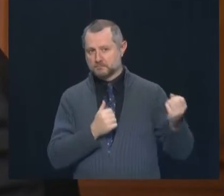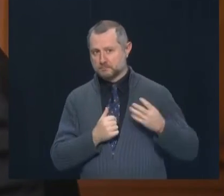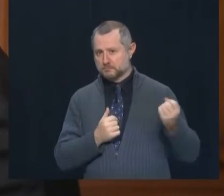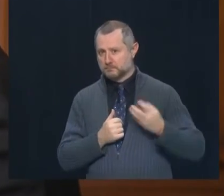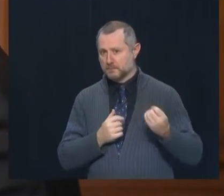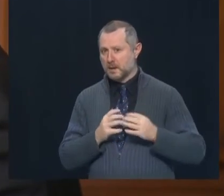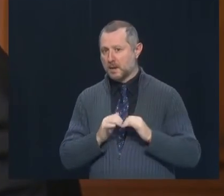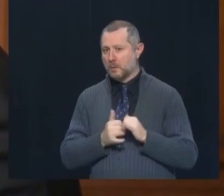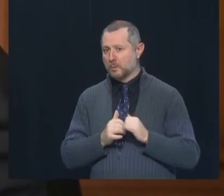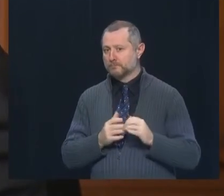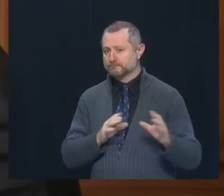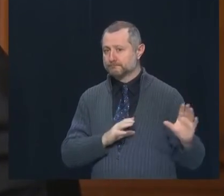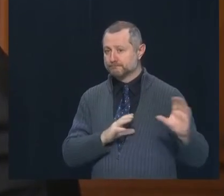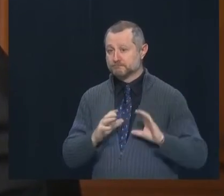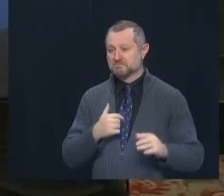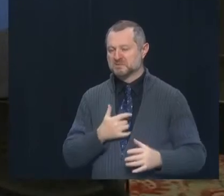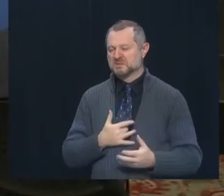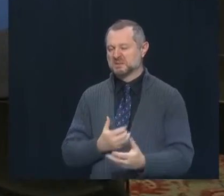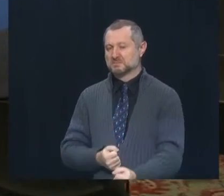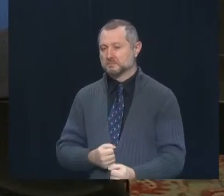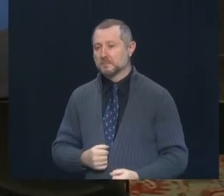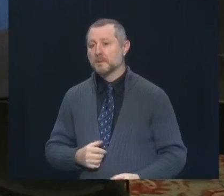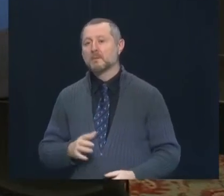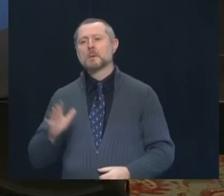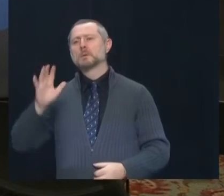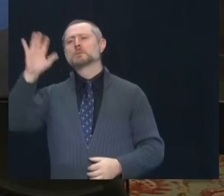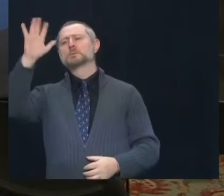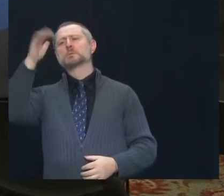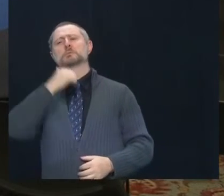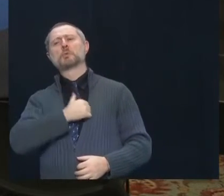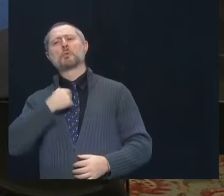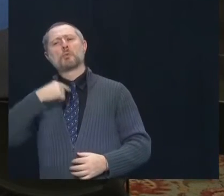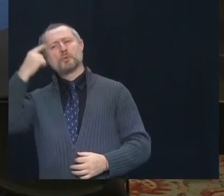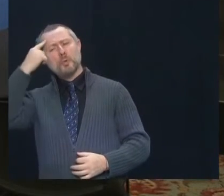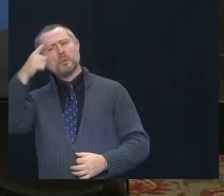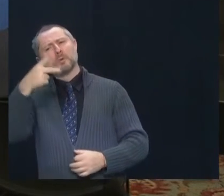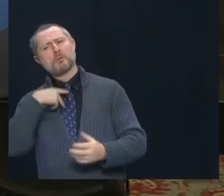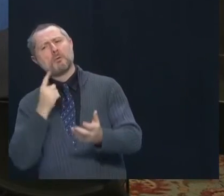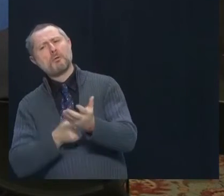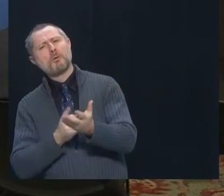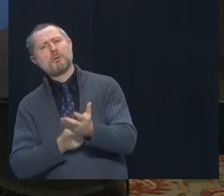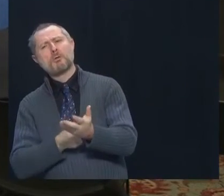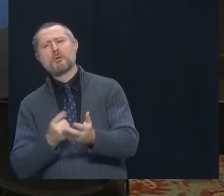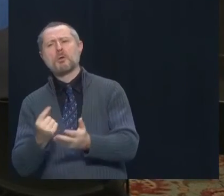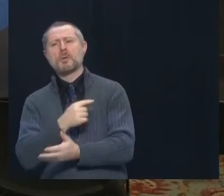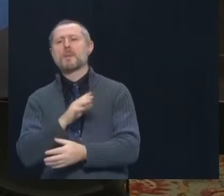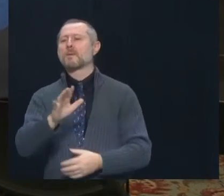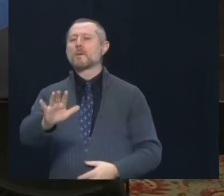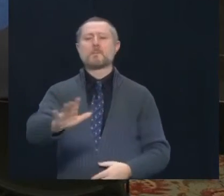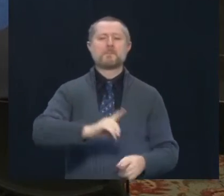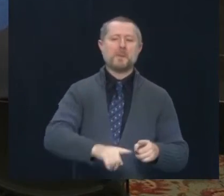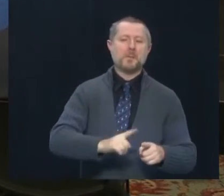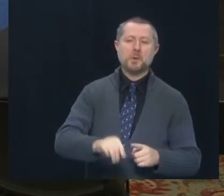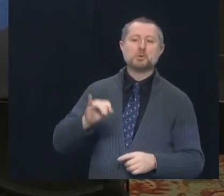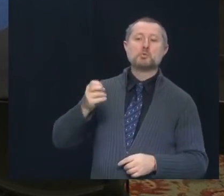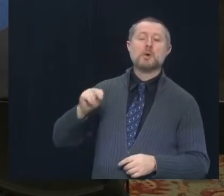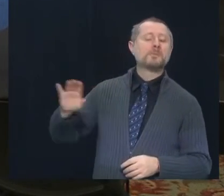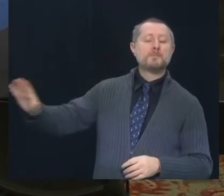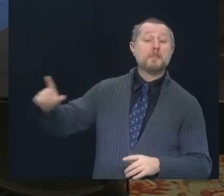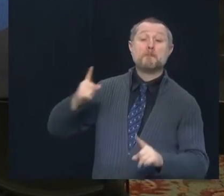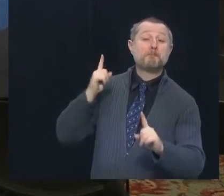think we'll be able to. But I'm sorry, I thought we went over the numbers earlier. But John's point is, the 170, you